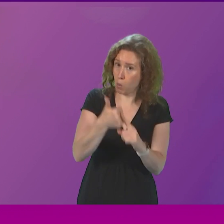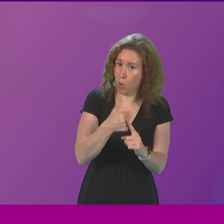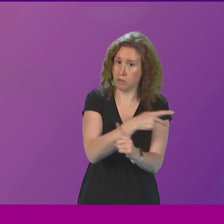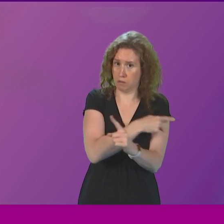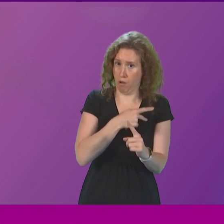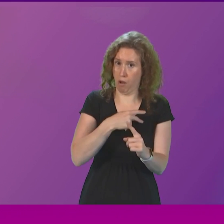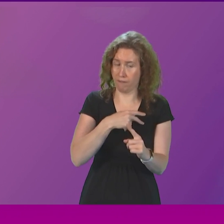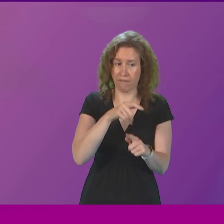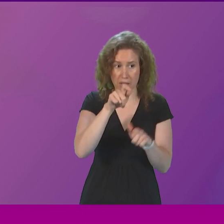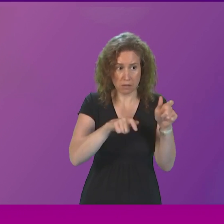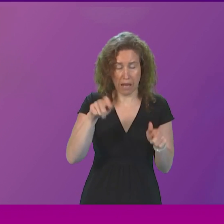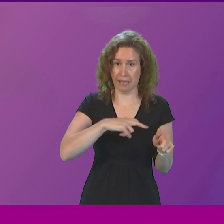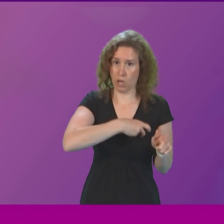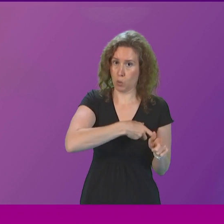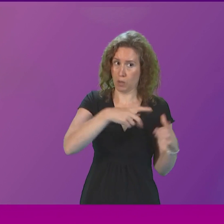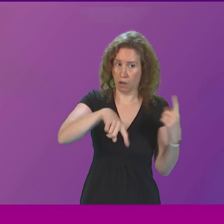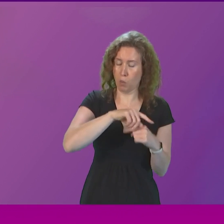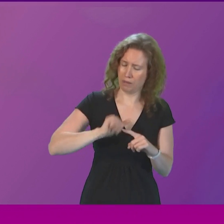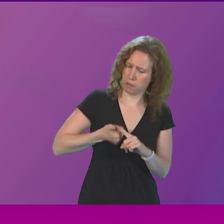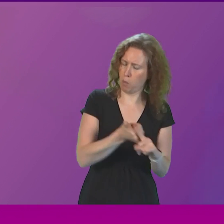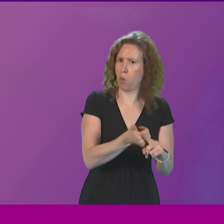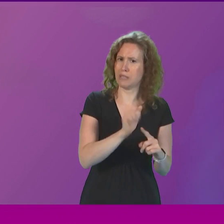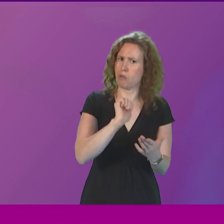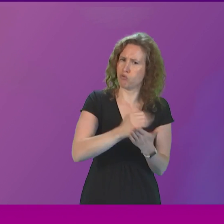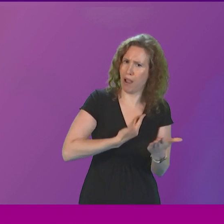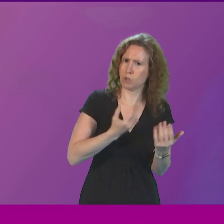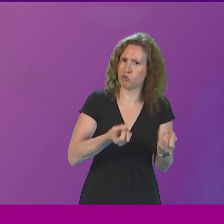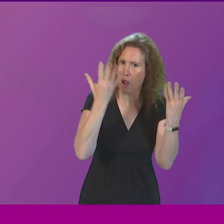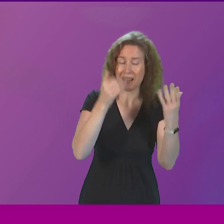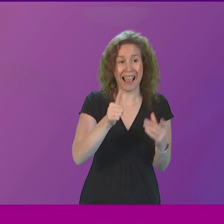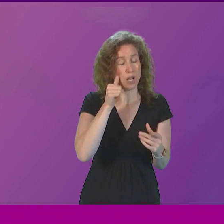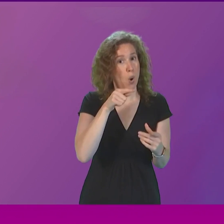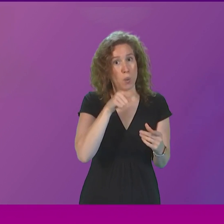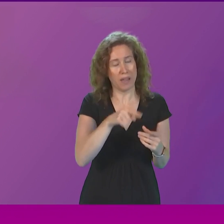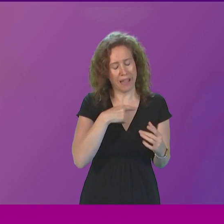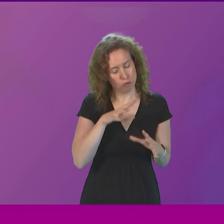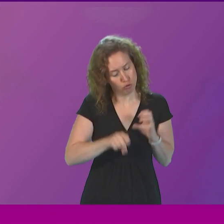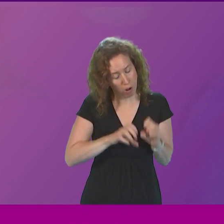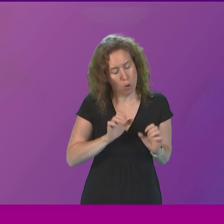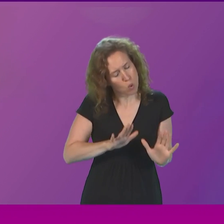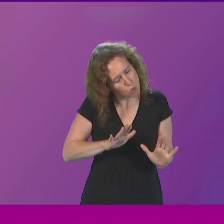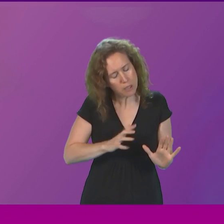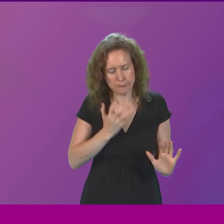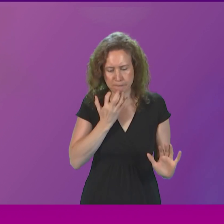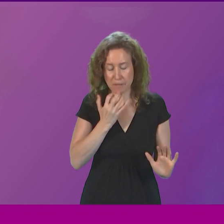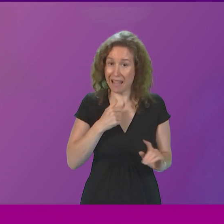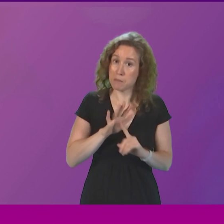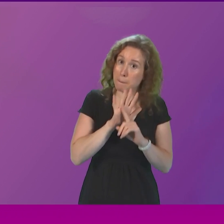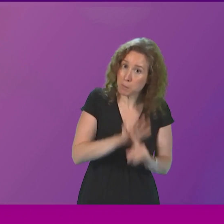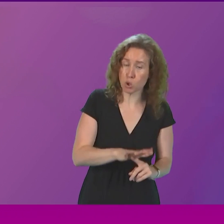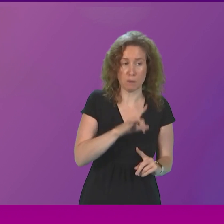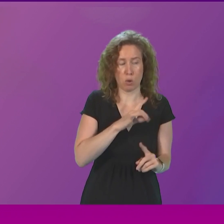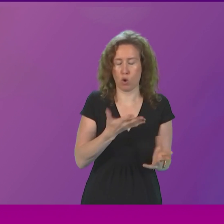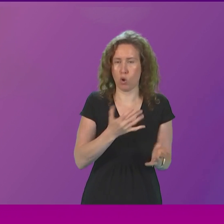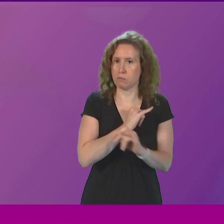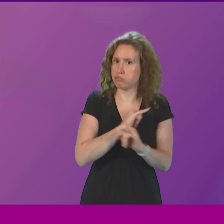right to strike, and we stand with them in their decision to do so. We know it's been one they have not taken lightly. They have been pushed to the brink.